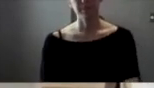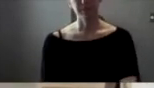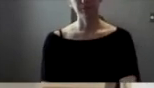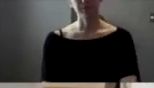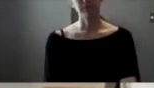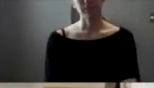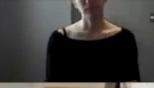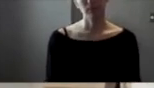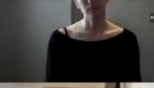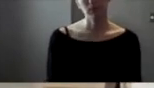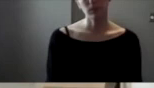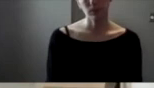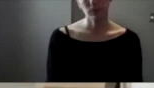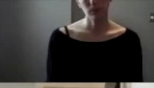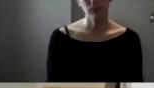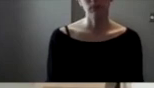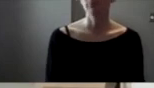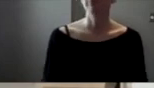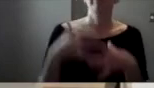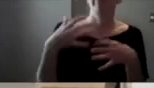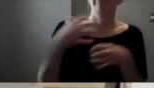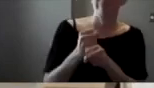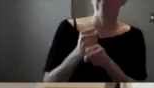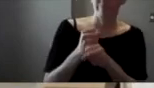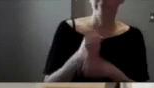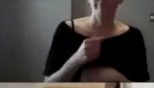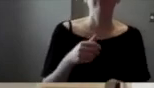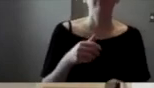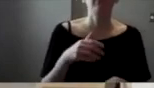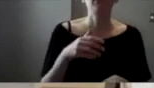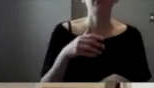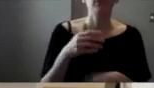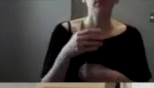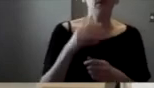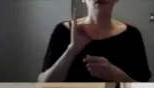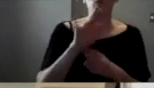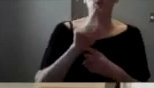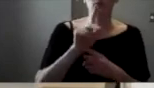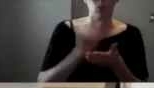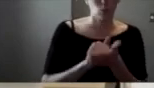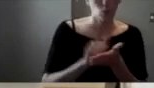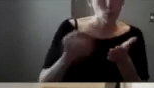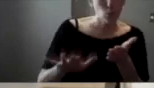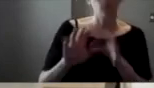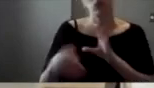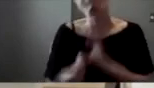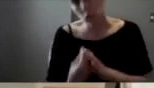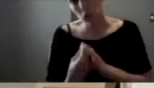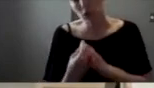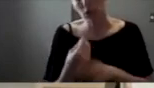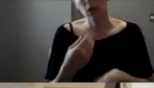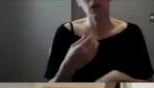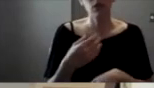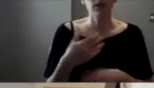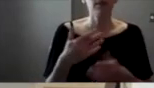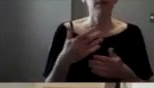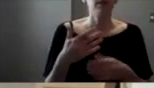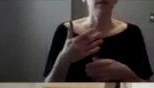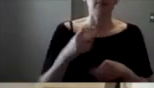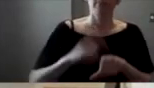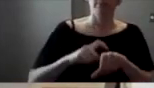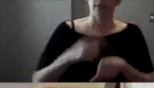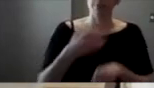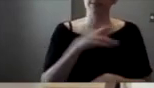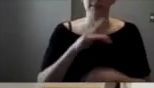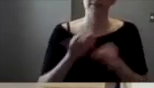Just to summarize is, like any other method, IUD removal and of course insertion remain time sensitive and are essential, and of